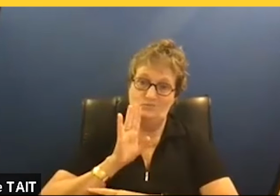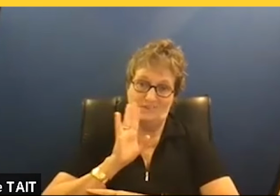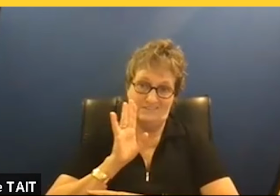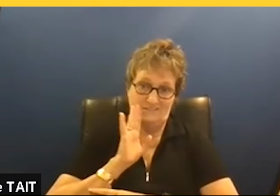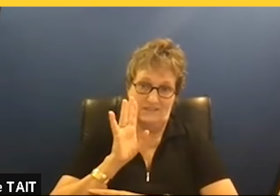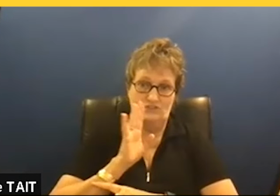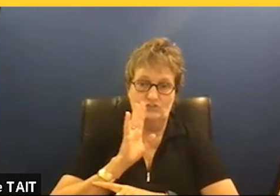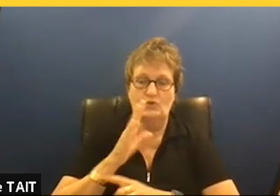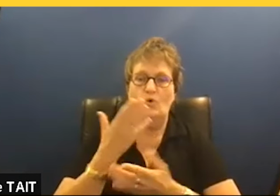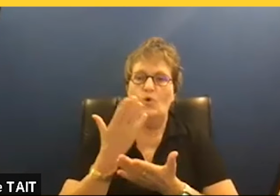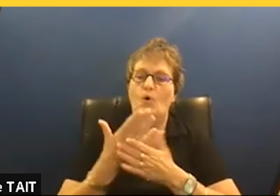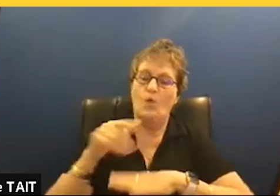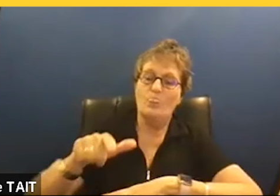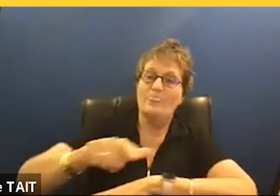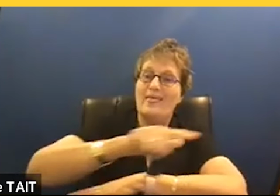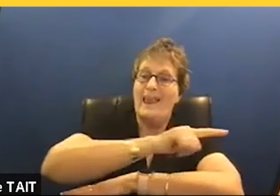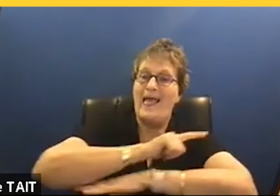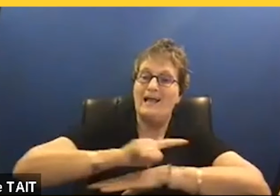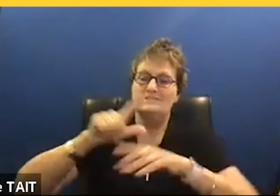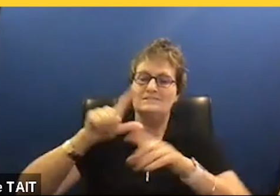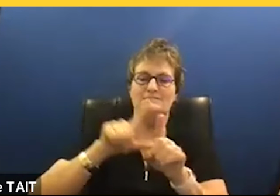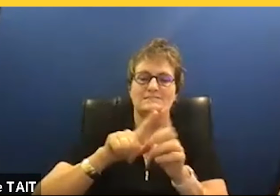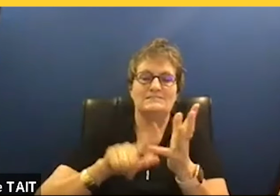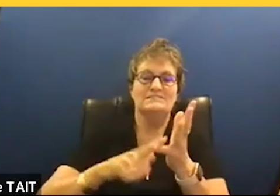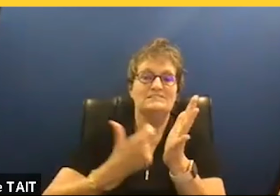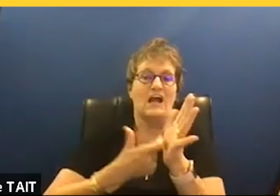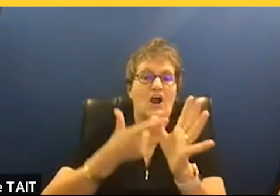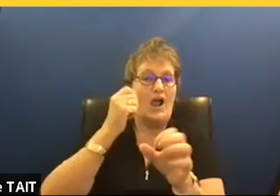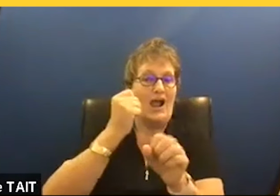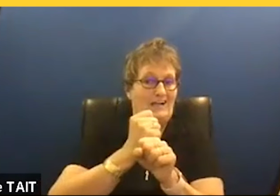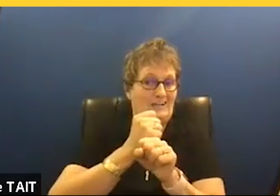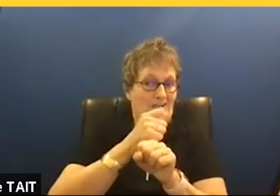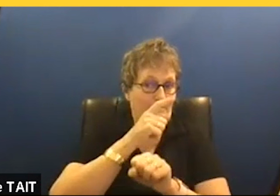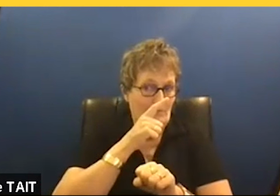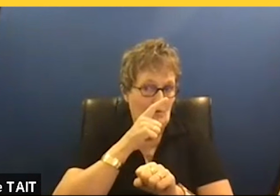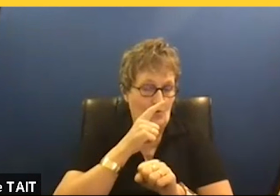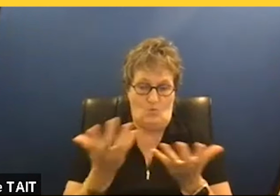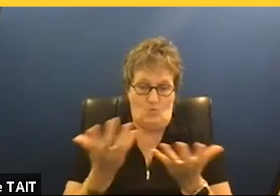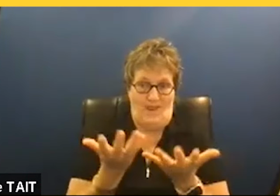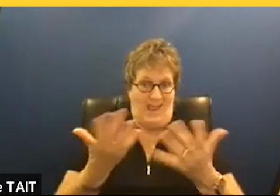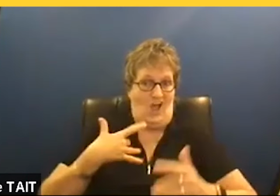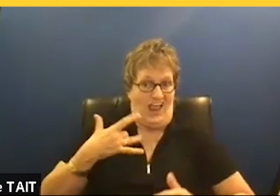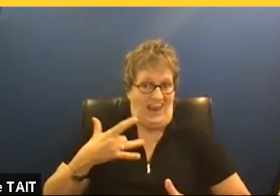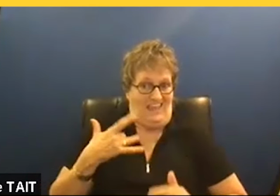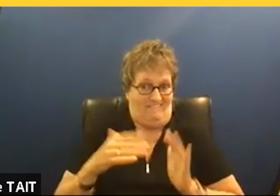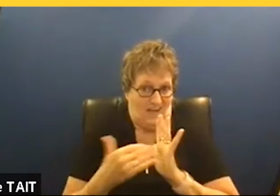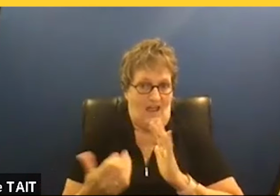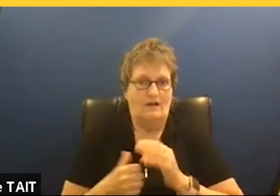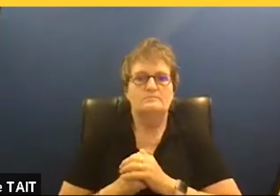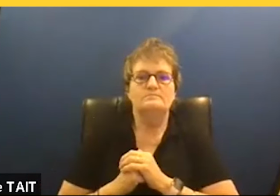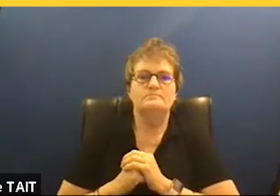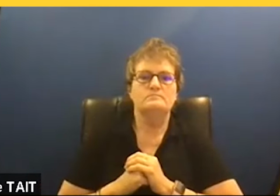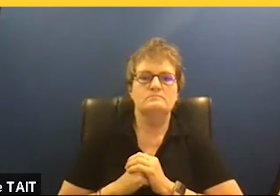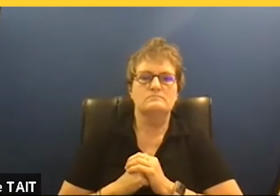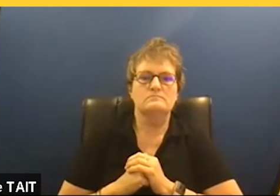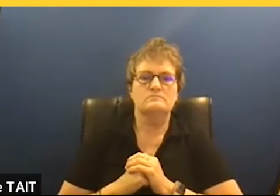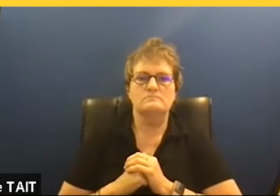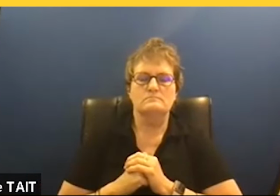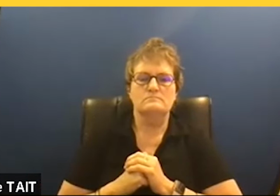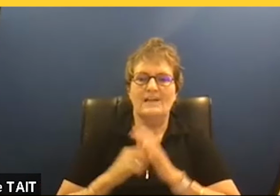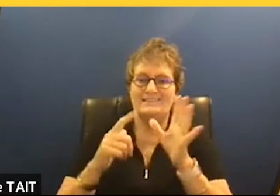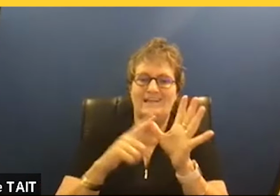beautiful traditional lands of the Darug and Gundungurra people, where I am now, where I live. And Aaron